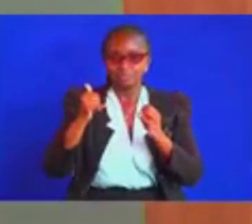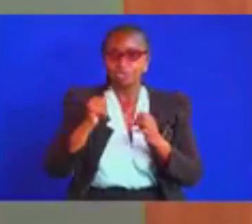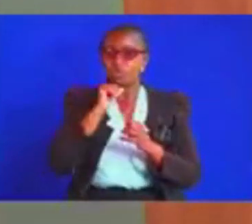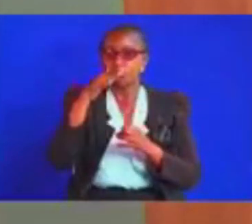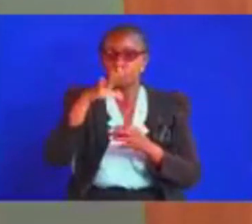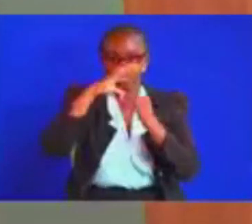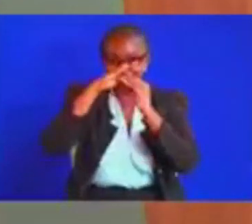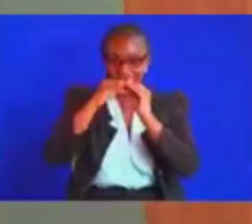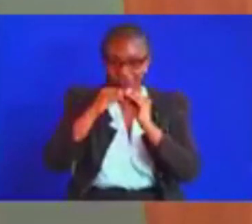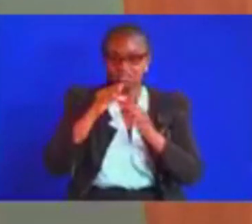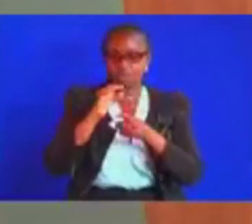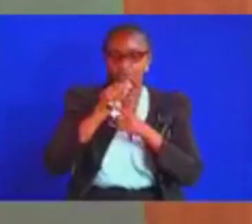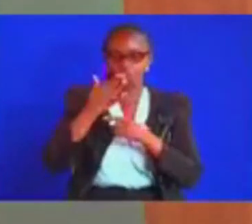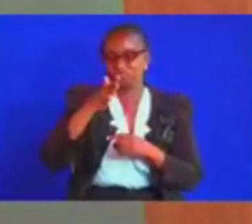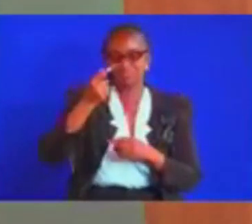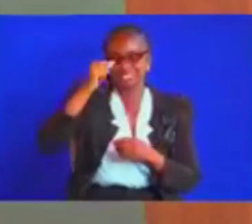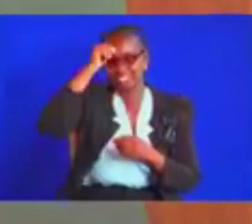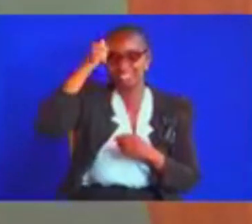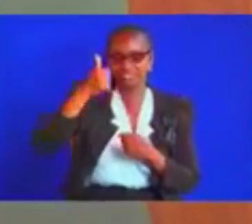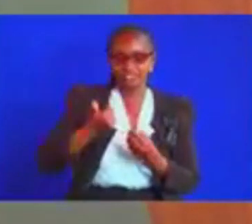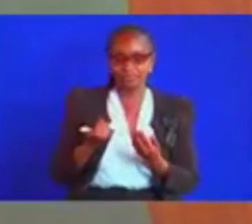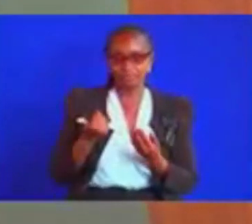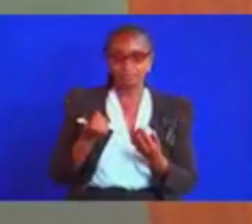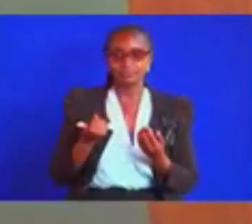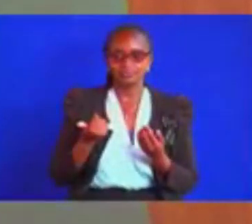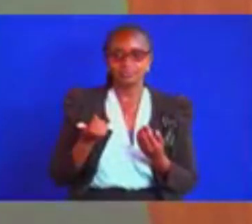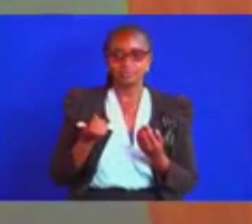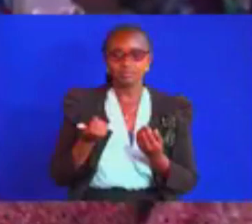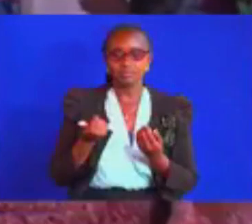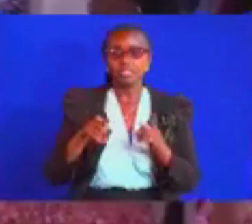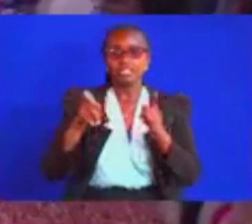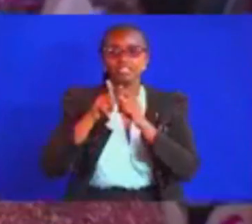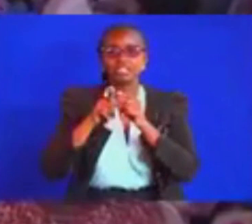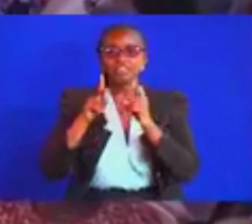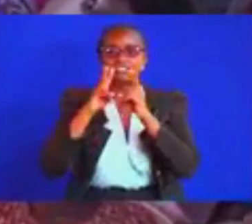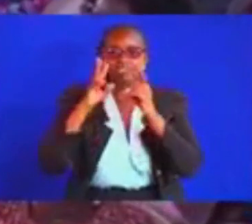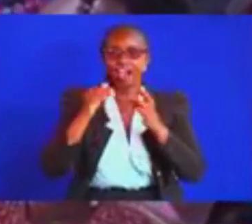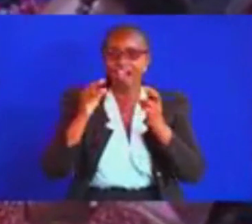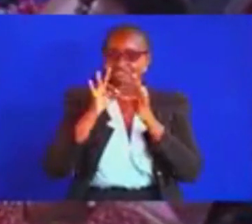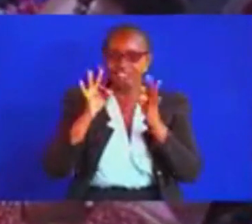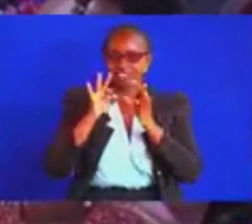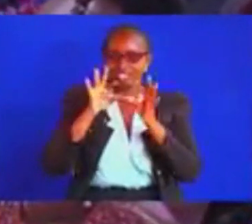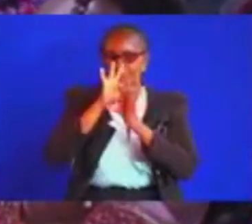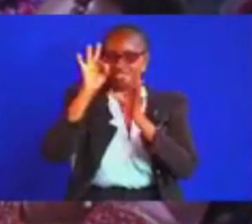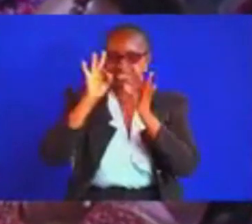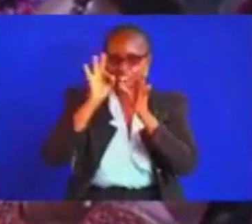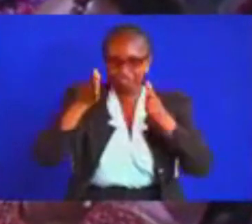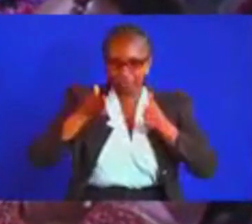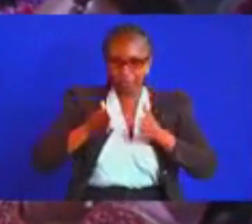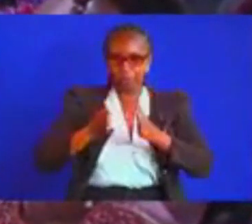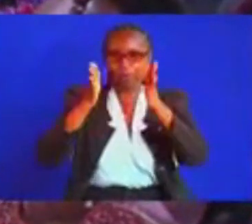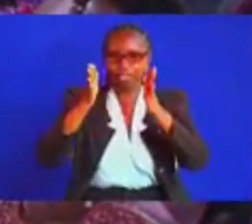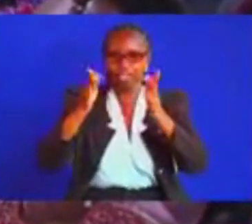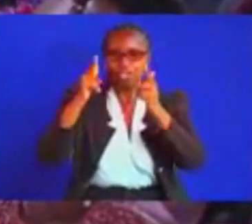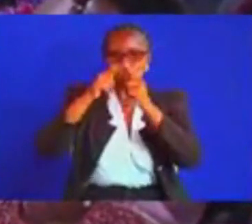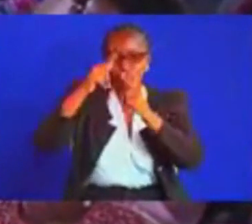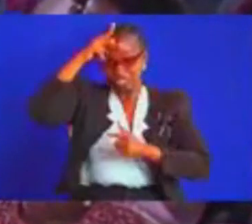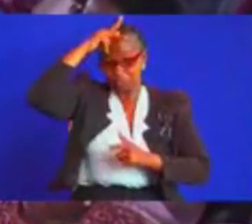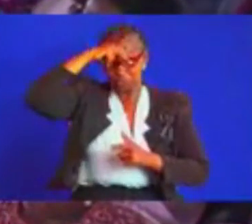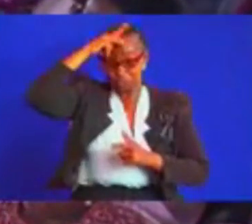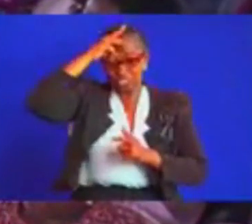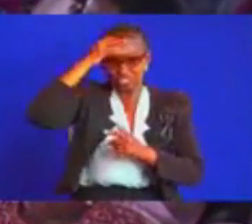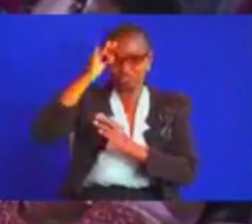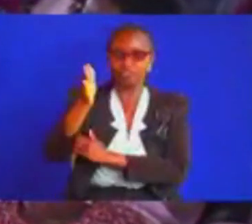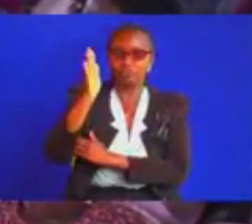creativity. Are we together now? So there is a predefined pathway to the knowledge